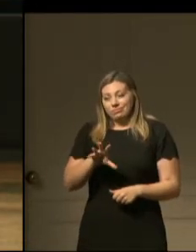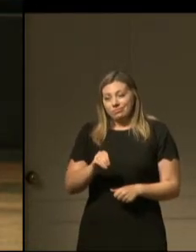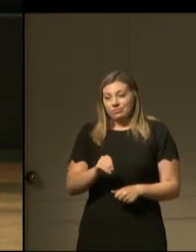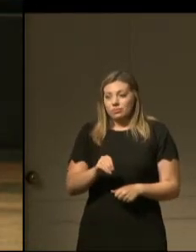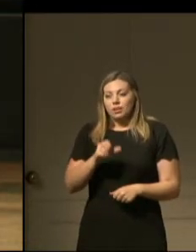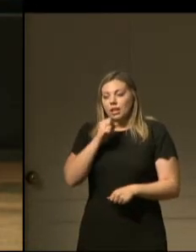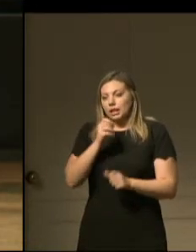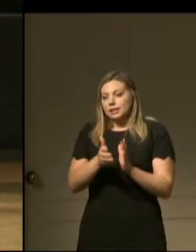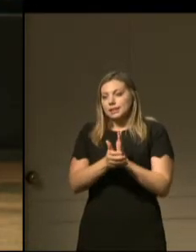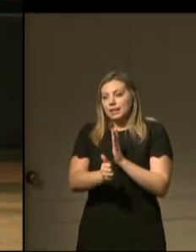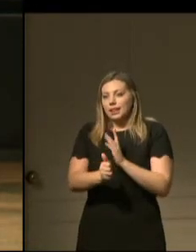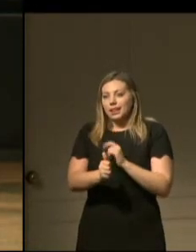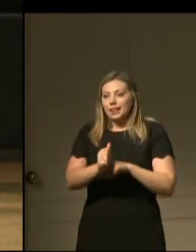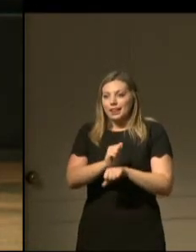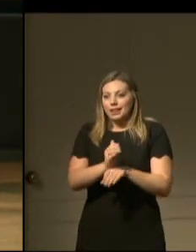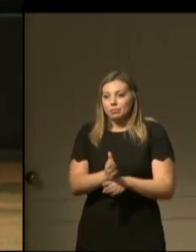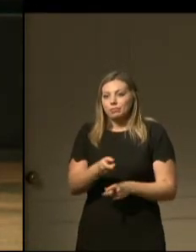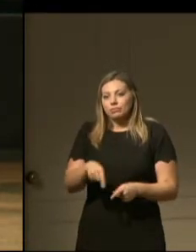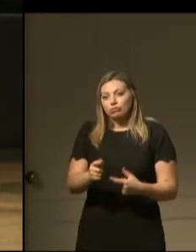unskilled laborers that are trying to